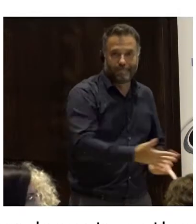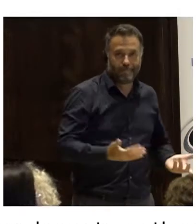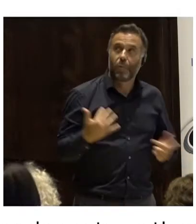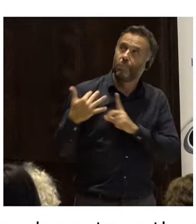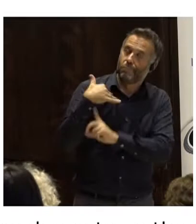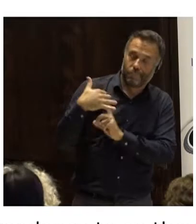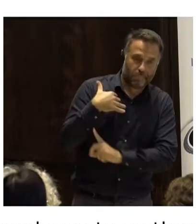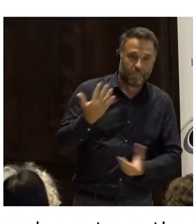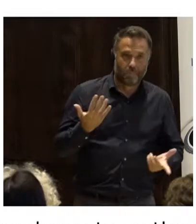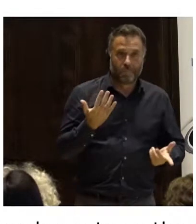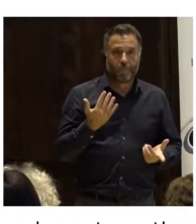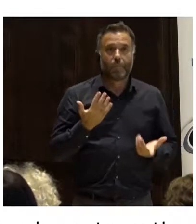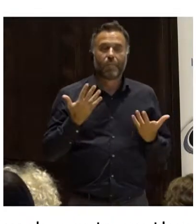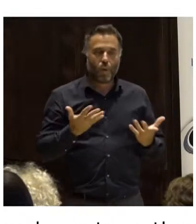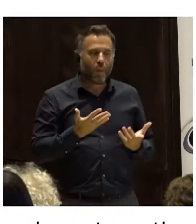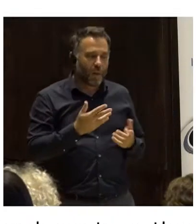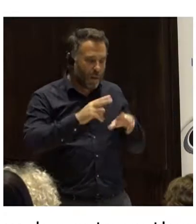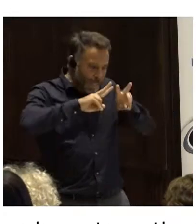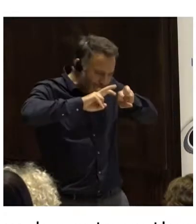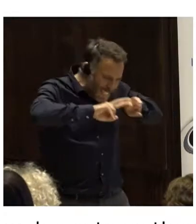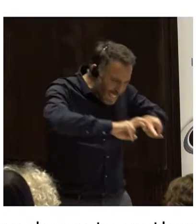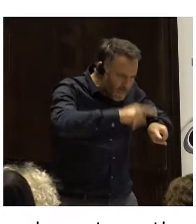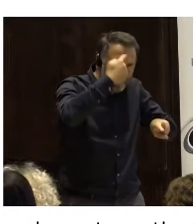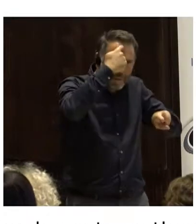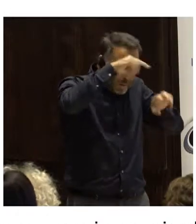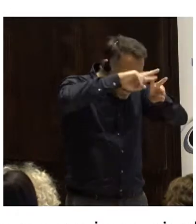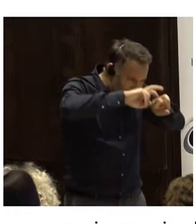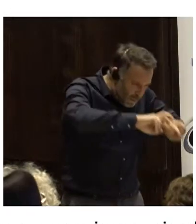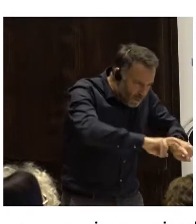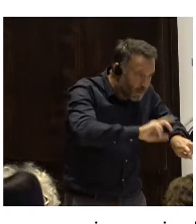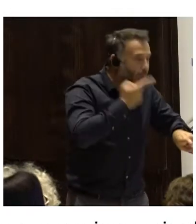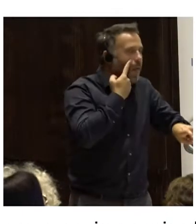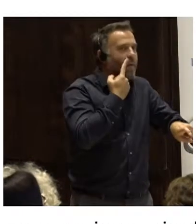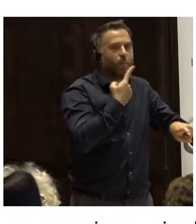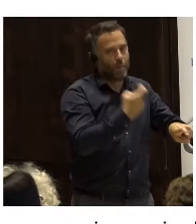mediated play for them.